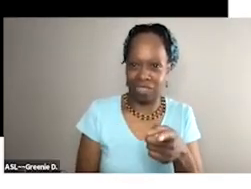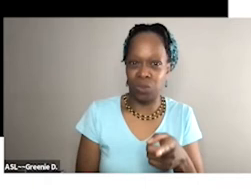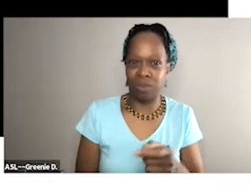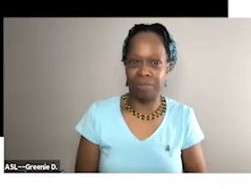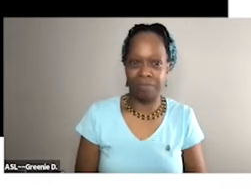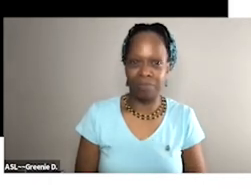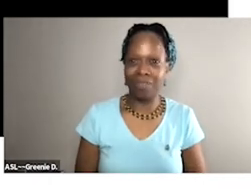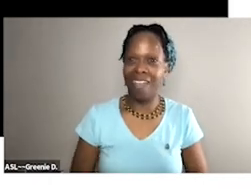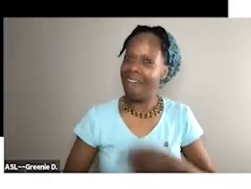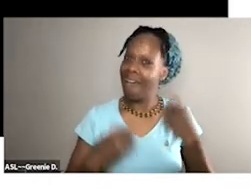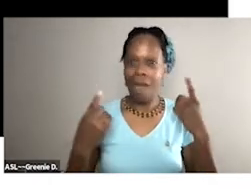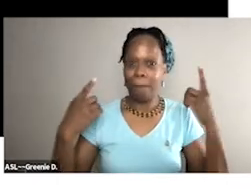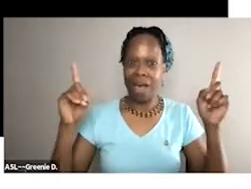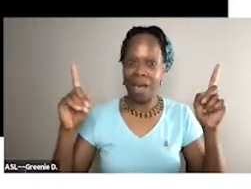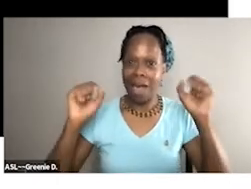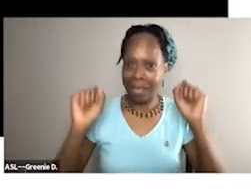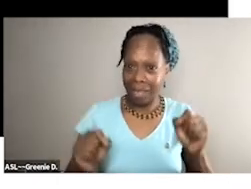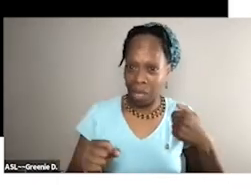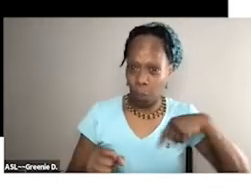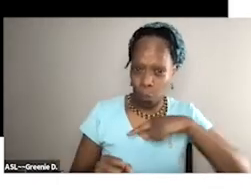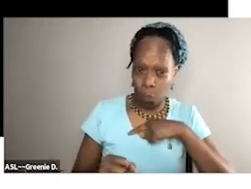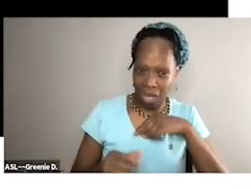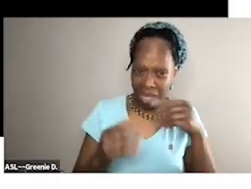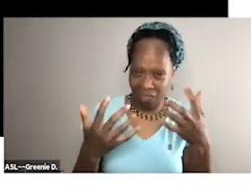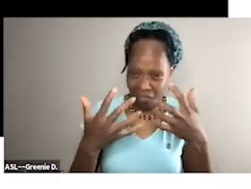We go. Can we make it in this one? Hi.